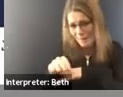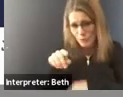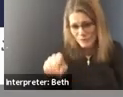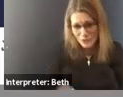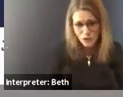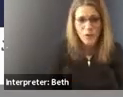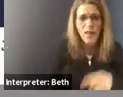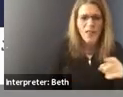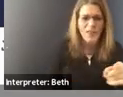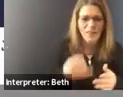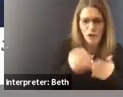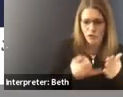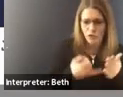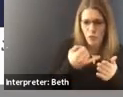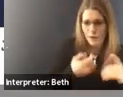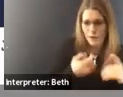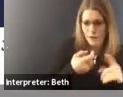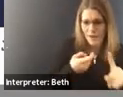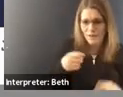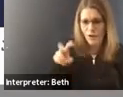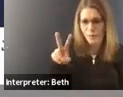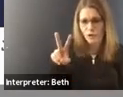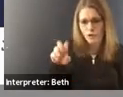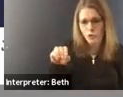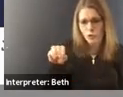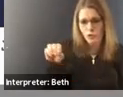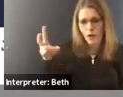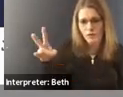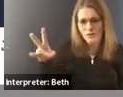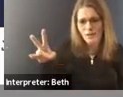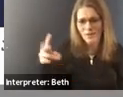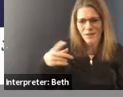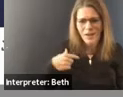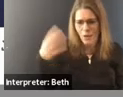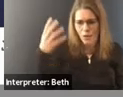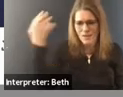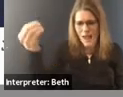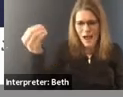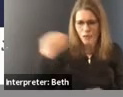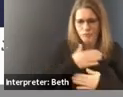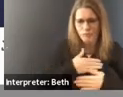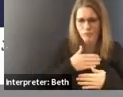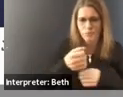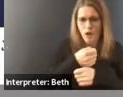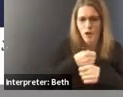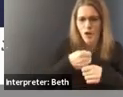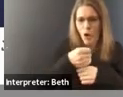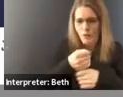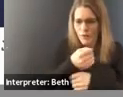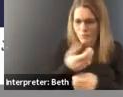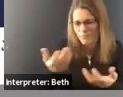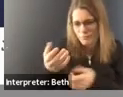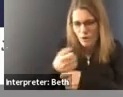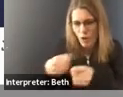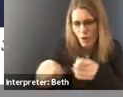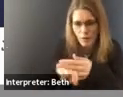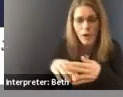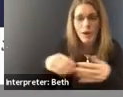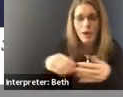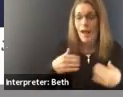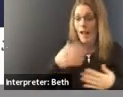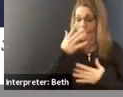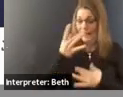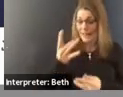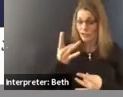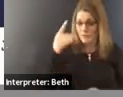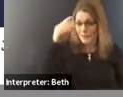I did it out having coffee on a coffee break. And I have this interesting theory in my head.